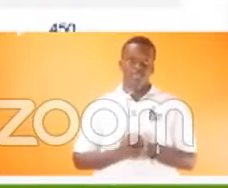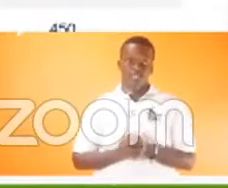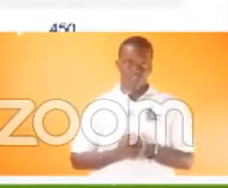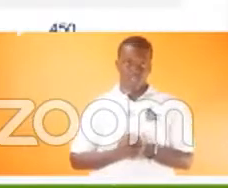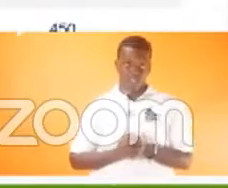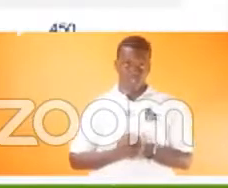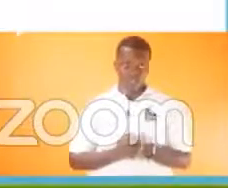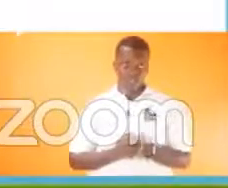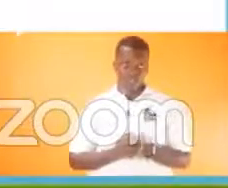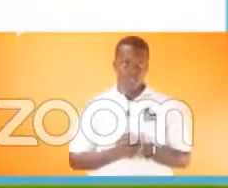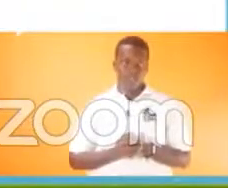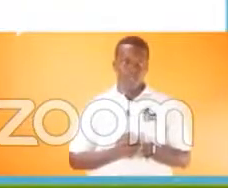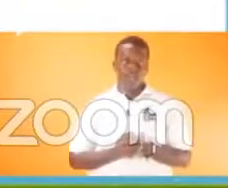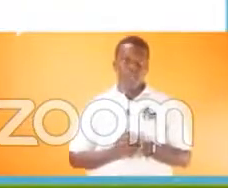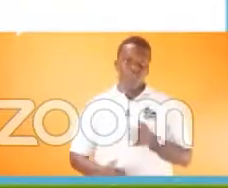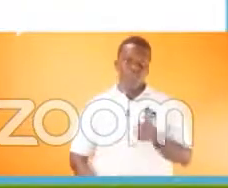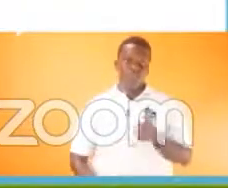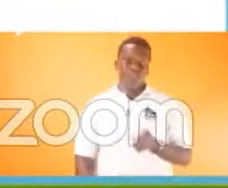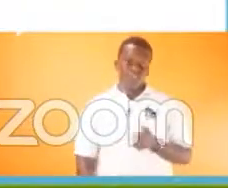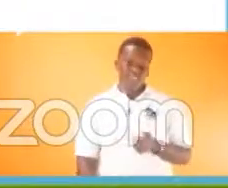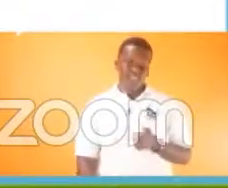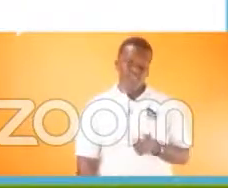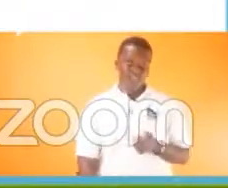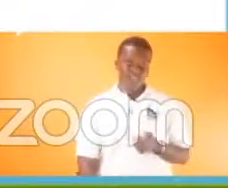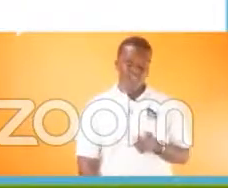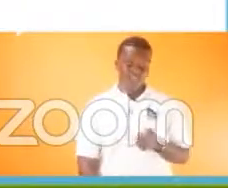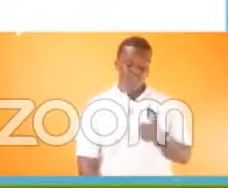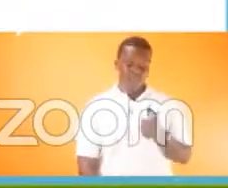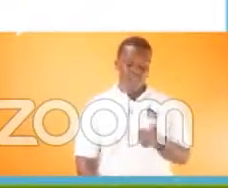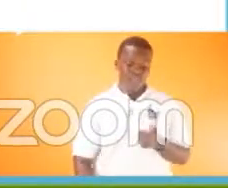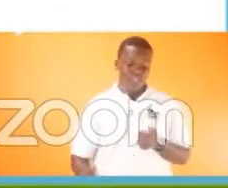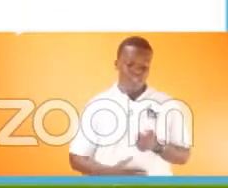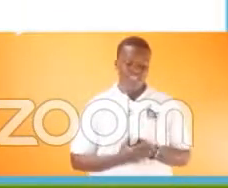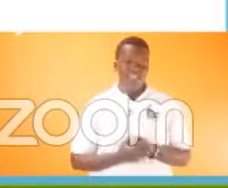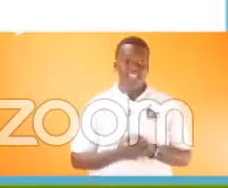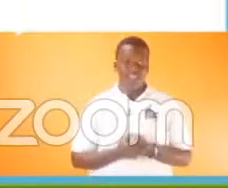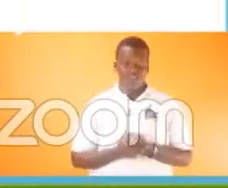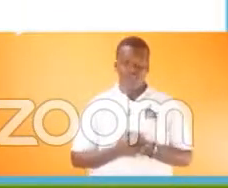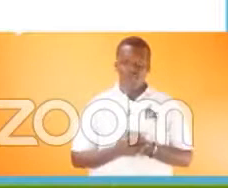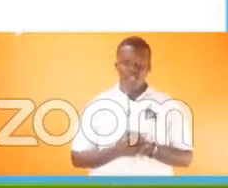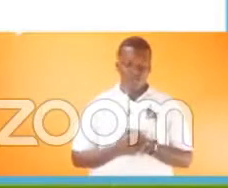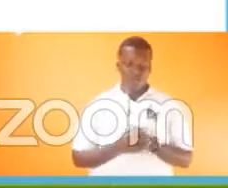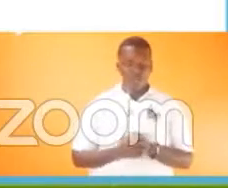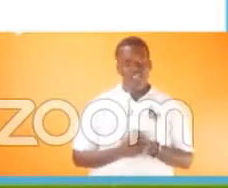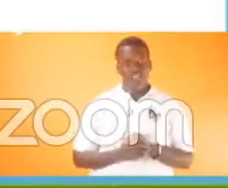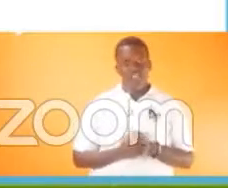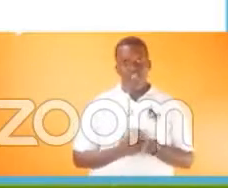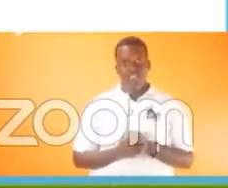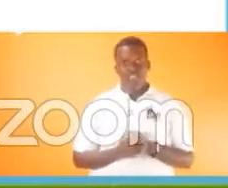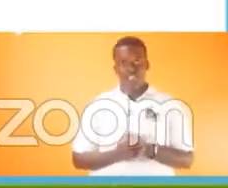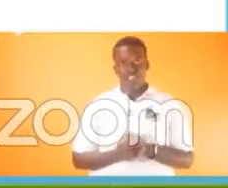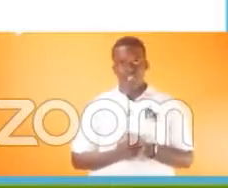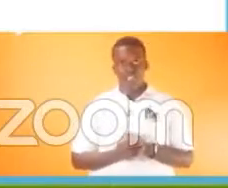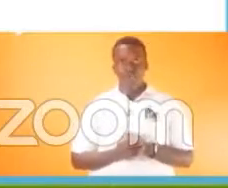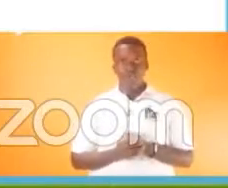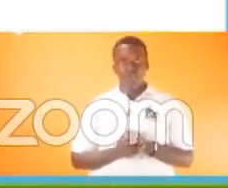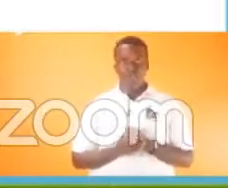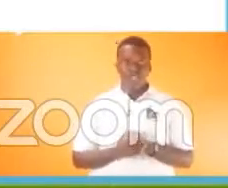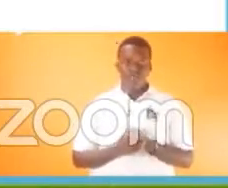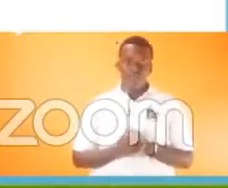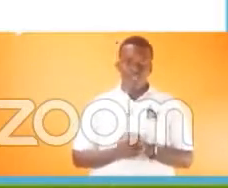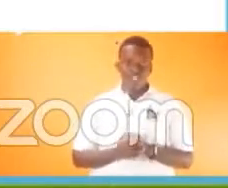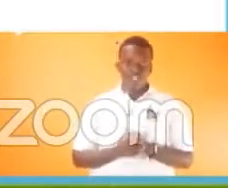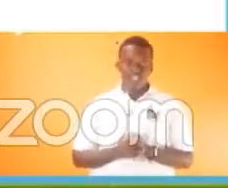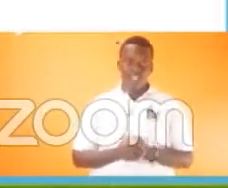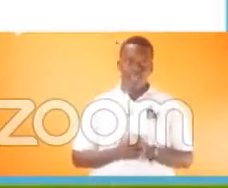active wheelchairs. To make this happen, we are currently seeking a total fund of 50,000 USD, which